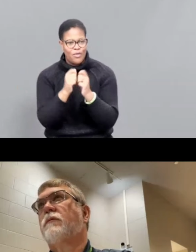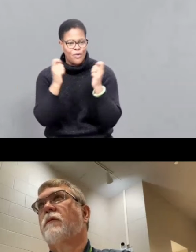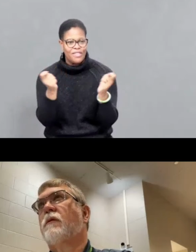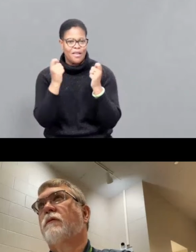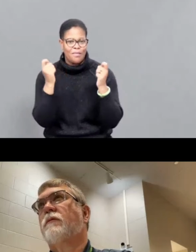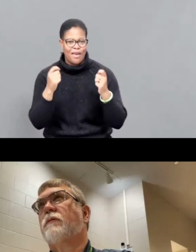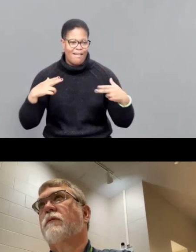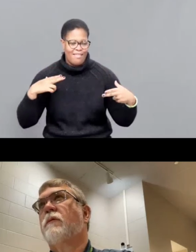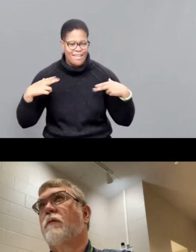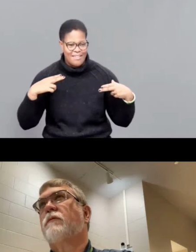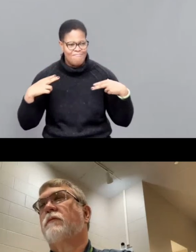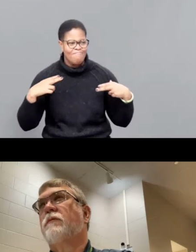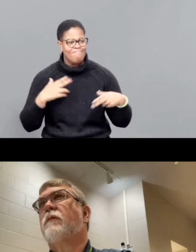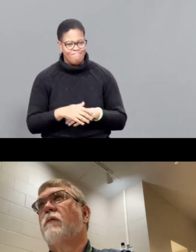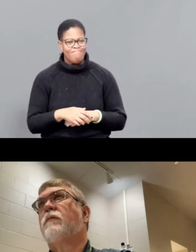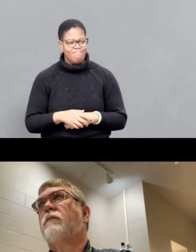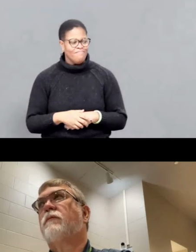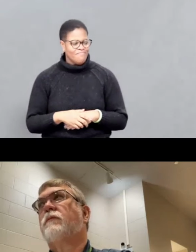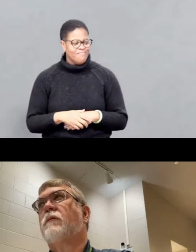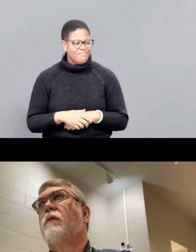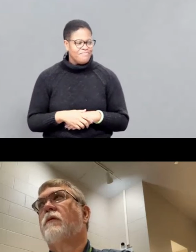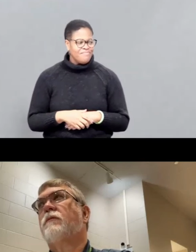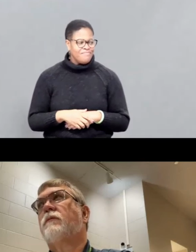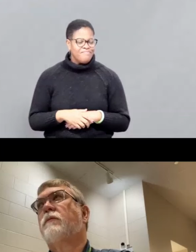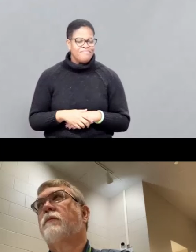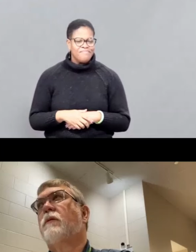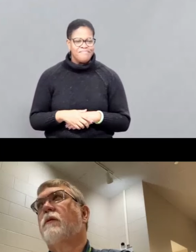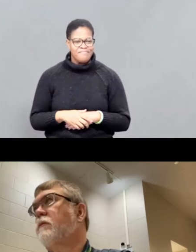celebrate the holiday season. And